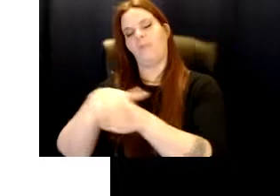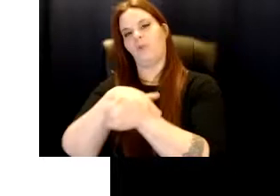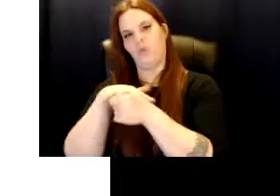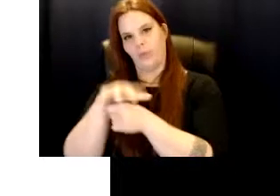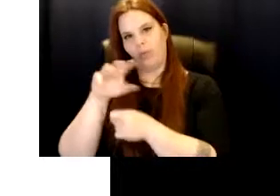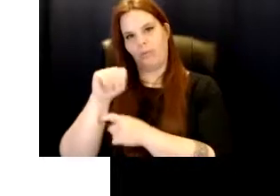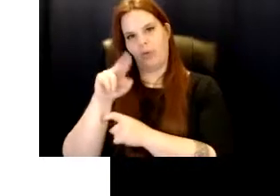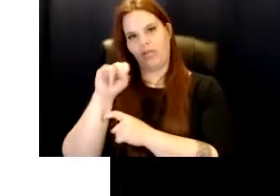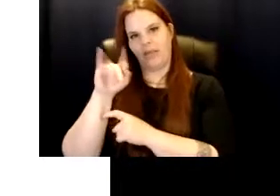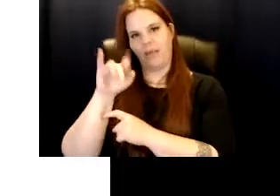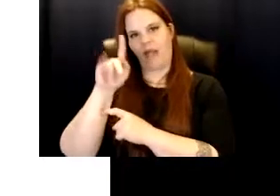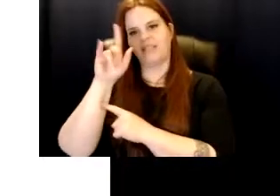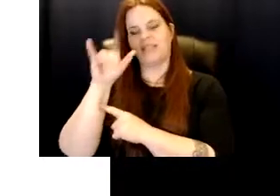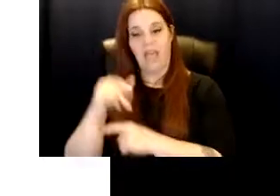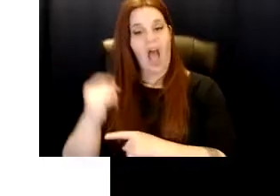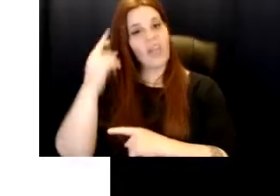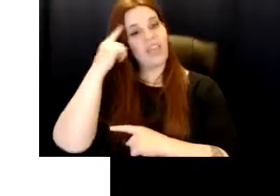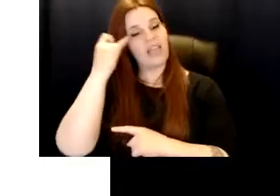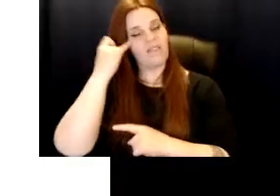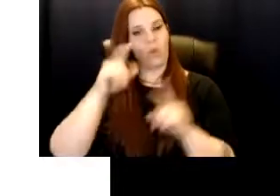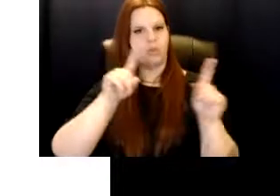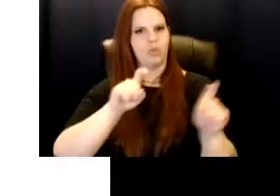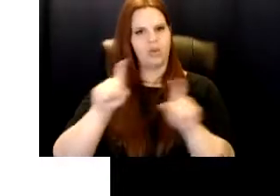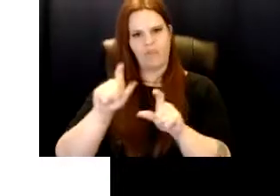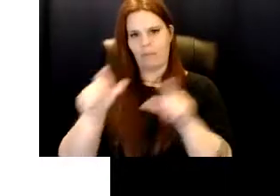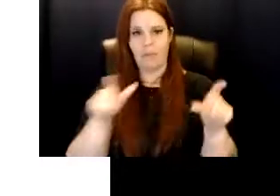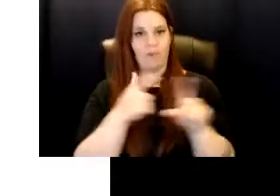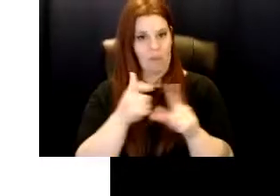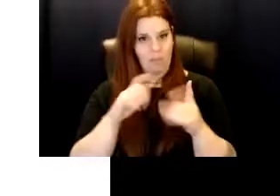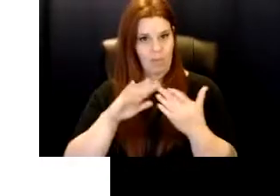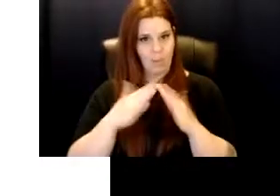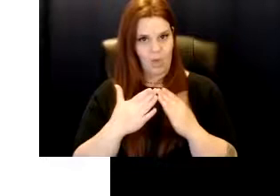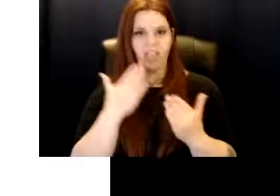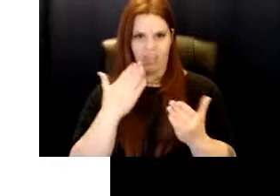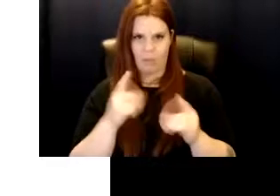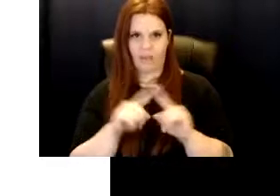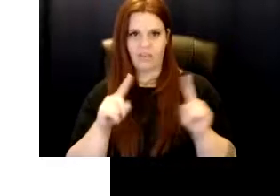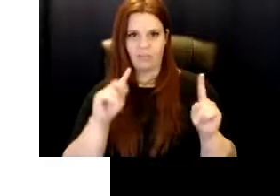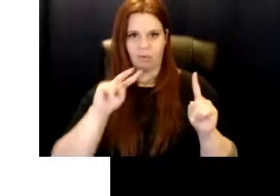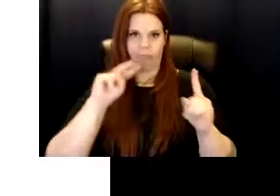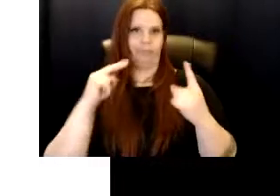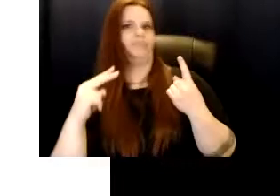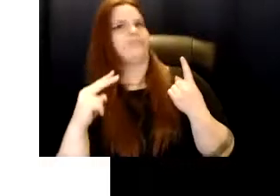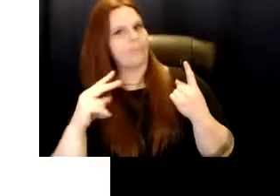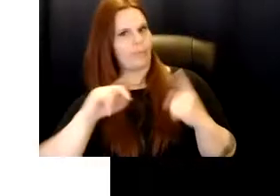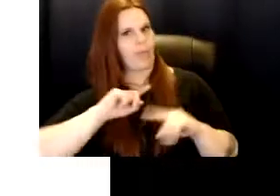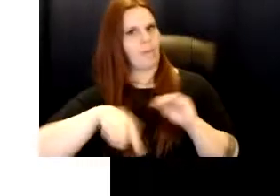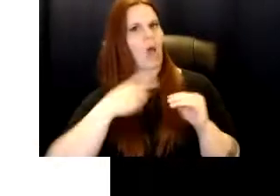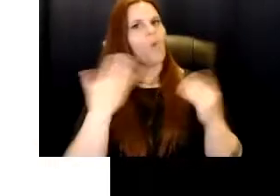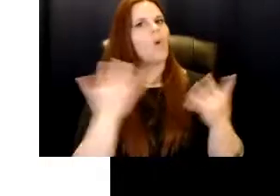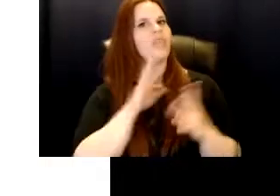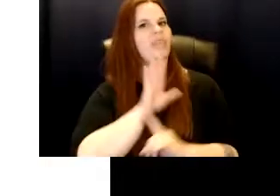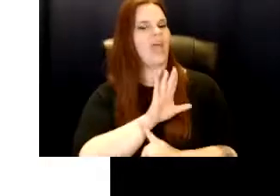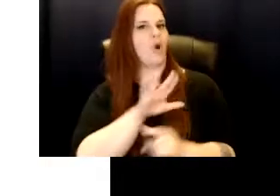you were to survey members of the community, they might have a very different picture of what their municipalities'